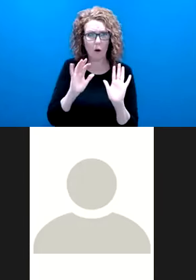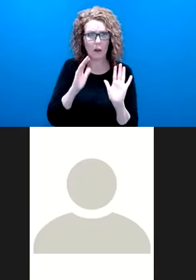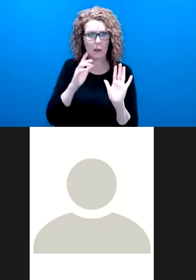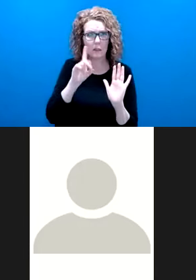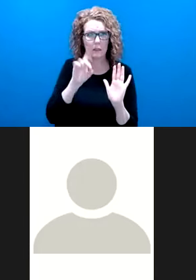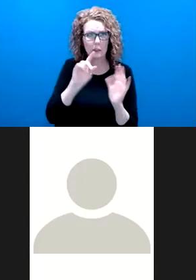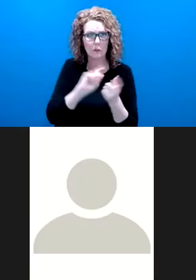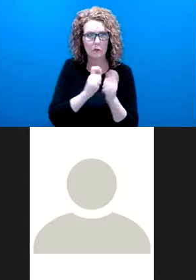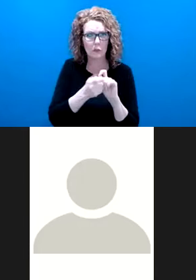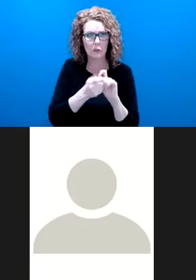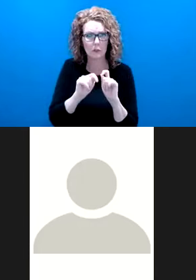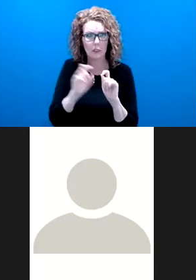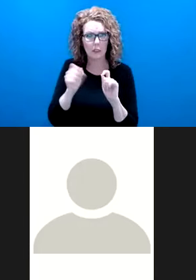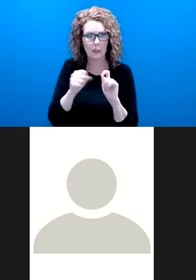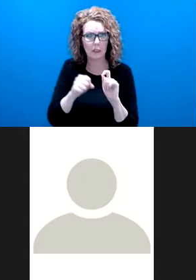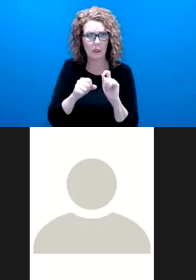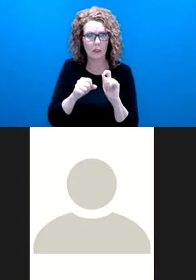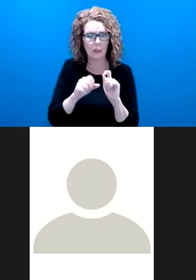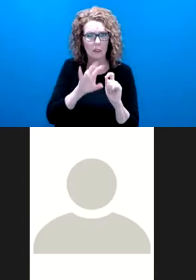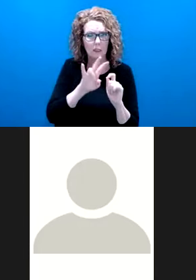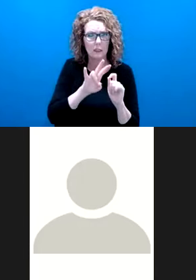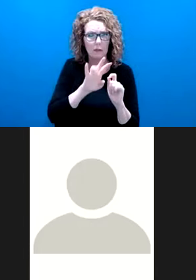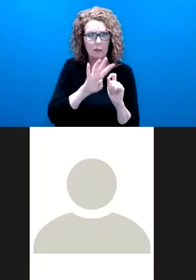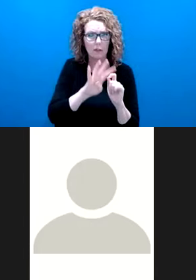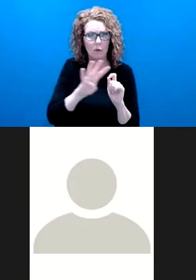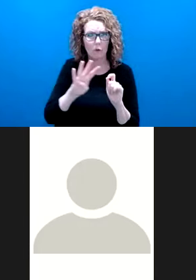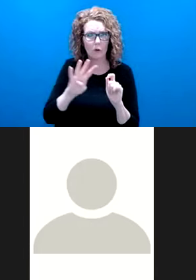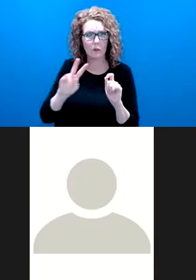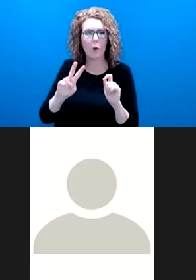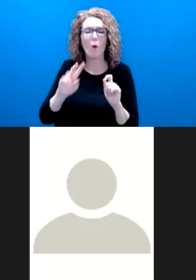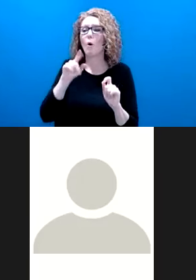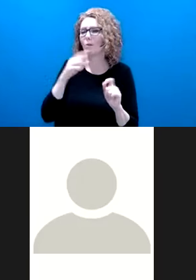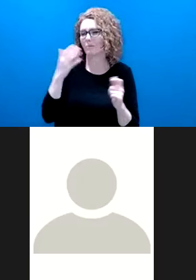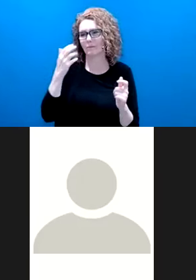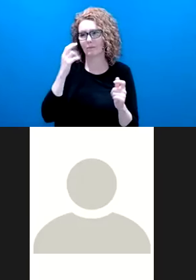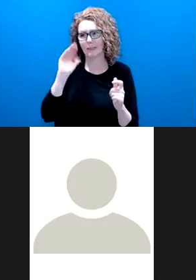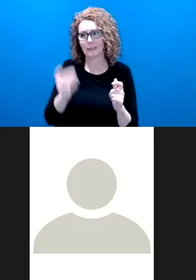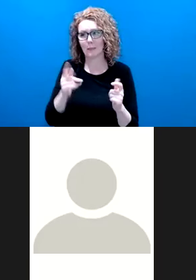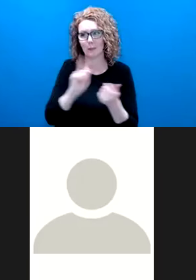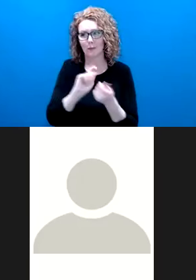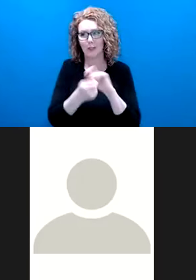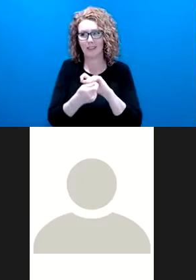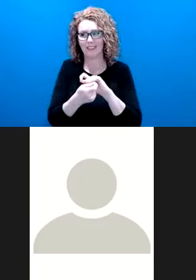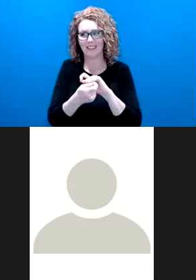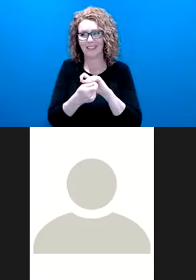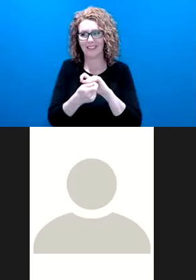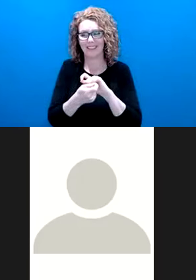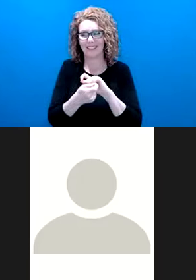update it? No, yeah, 7442. Oh, you updated it. It's different than